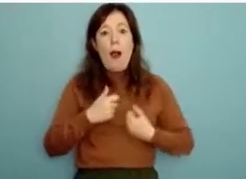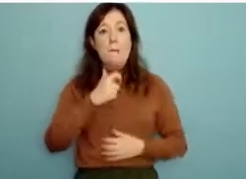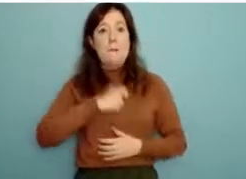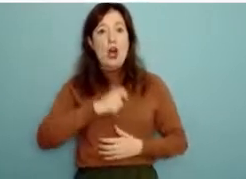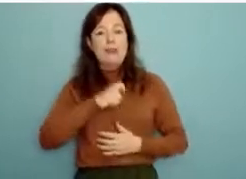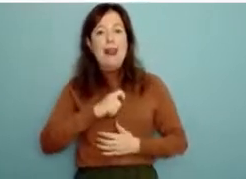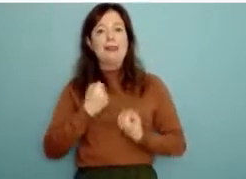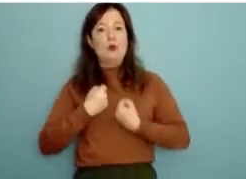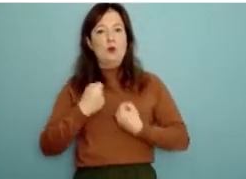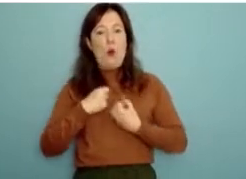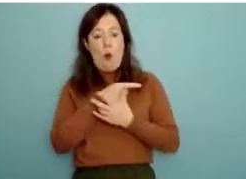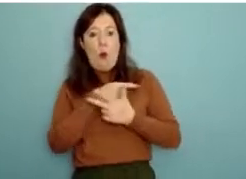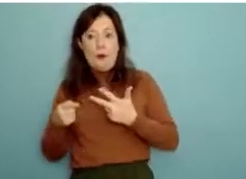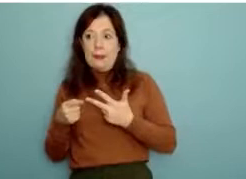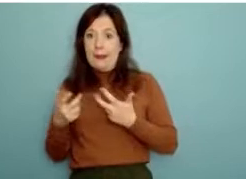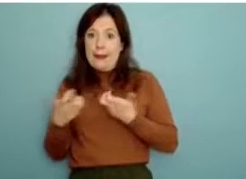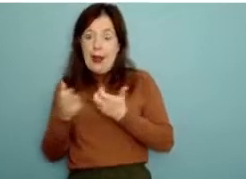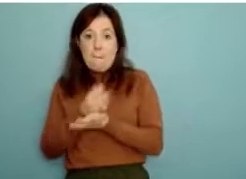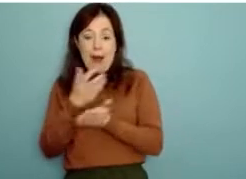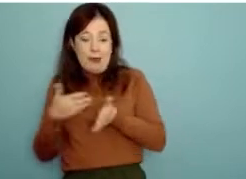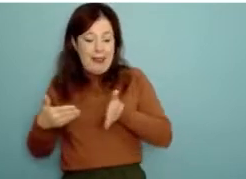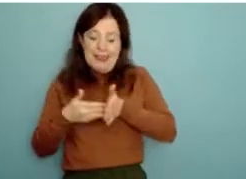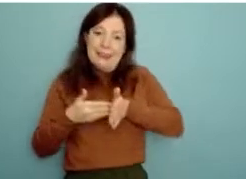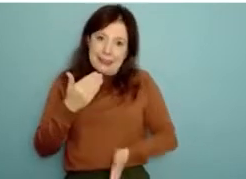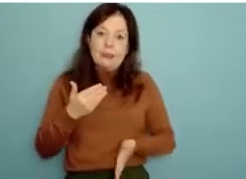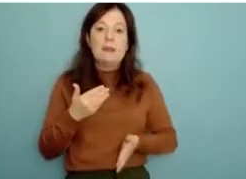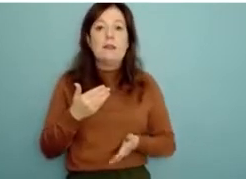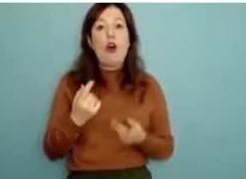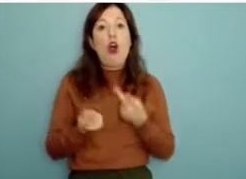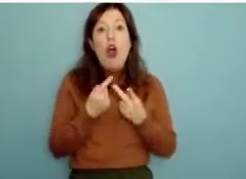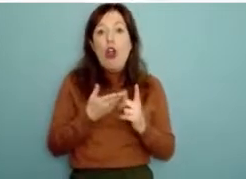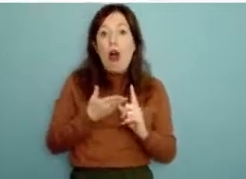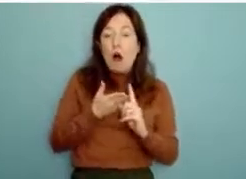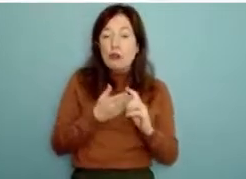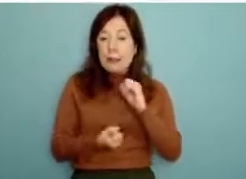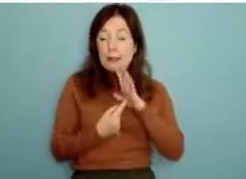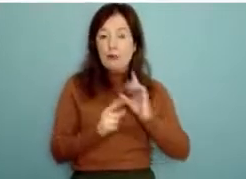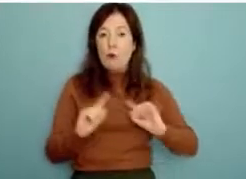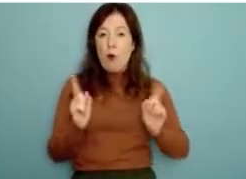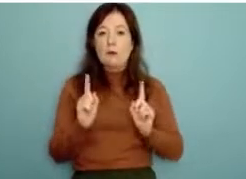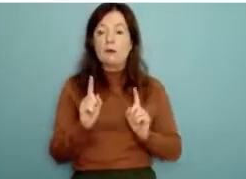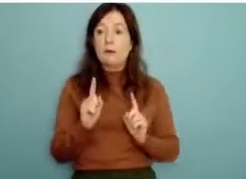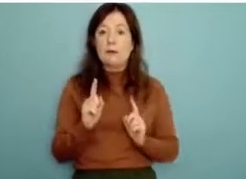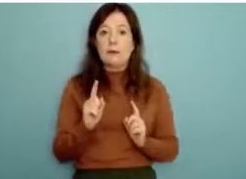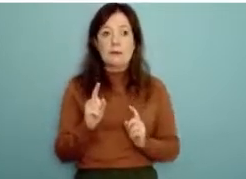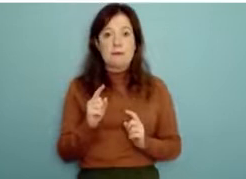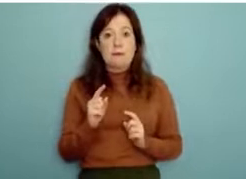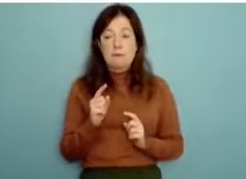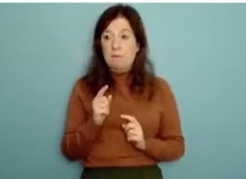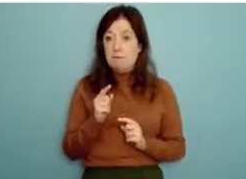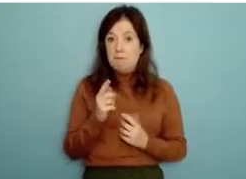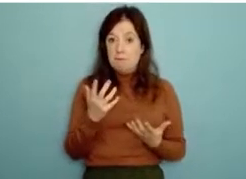disorder. But within that, there was a key objective, which was to really understand the challenges of identifying